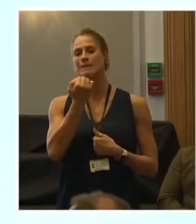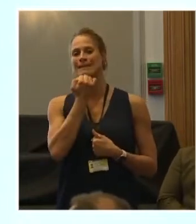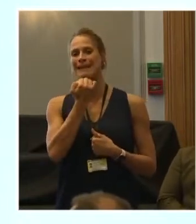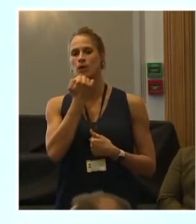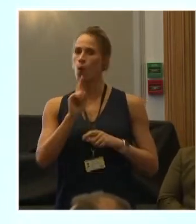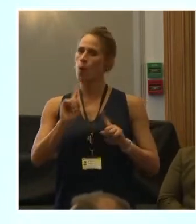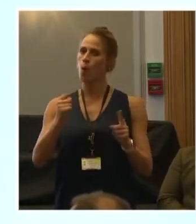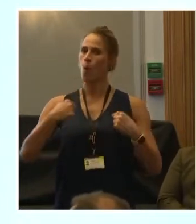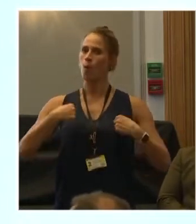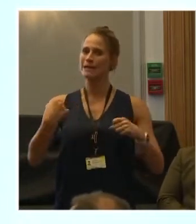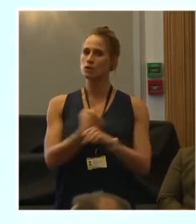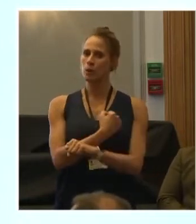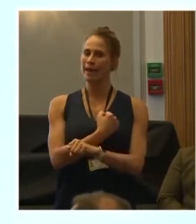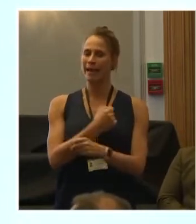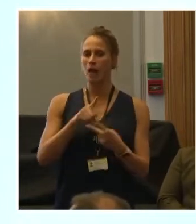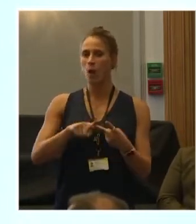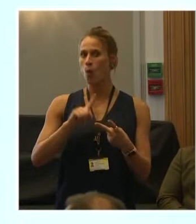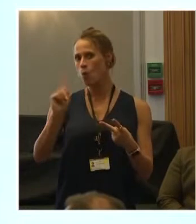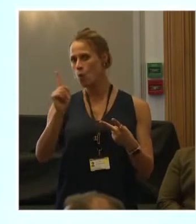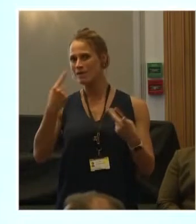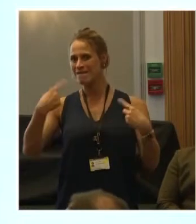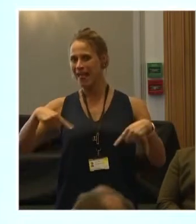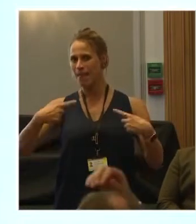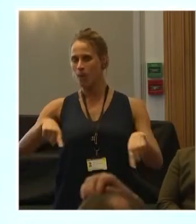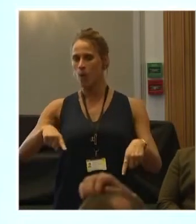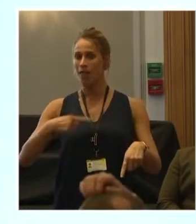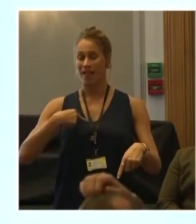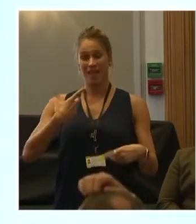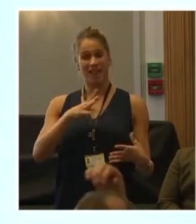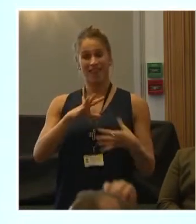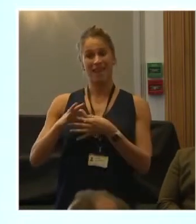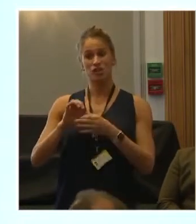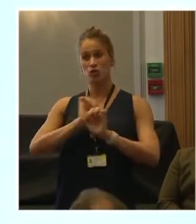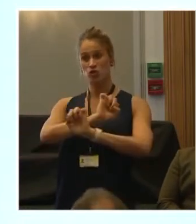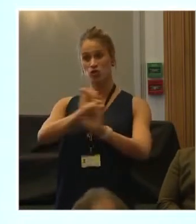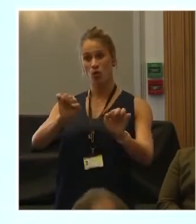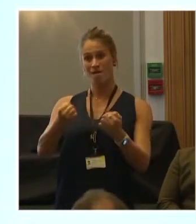we're doing and what is available to you, and it's all based on the feedback that you have given us.